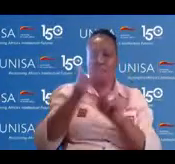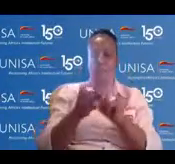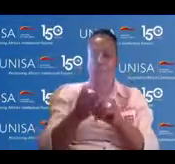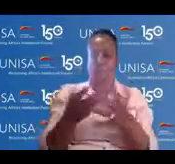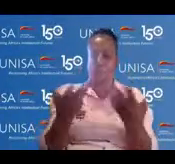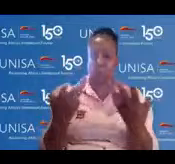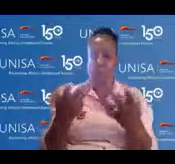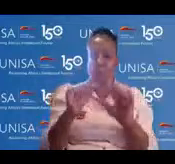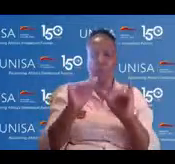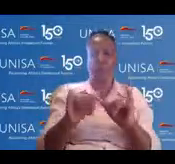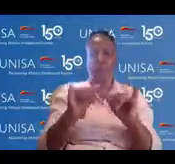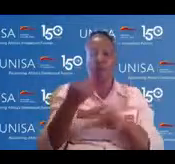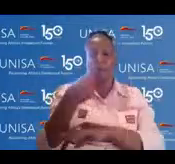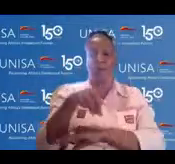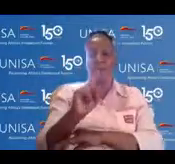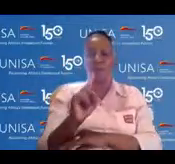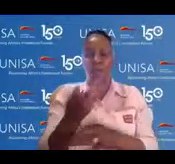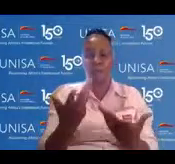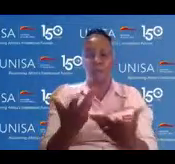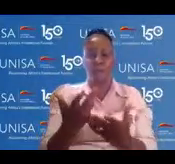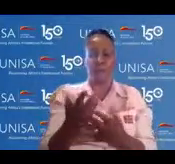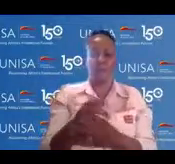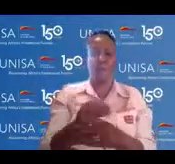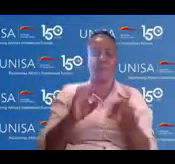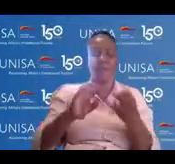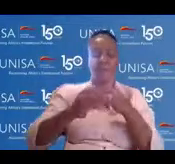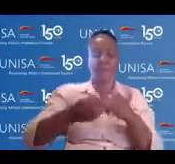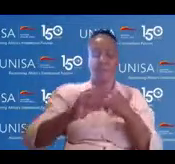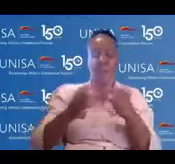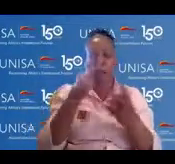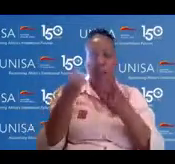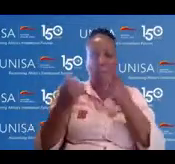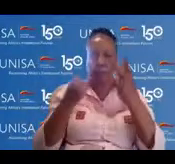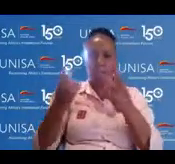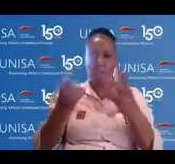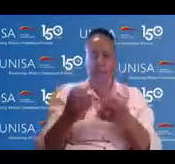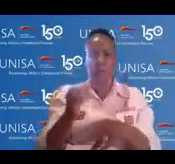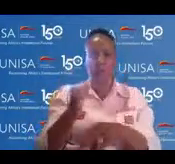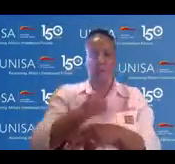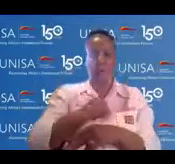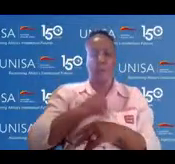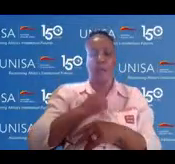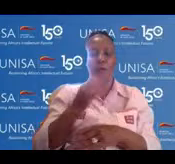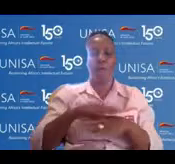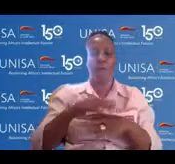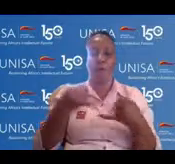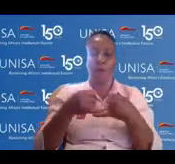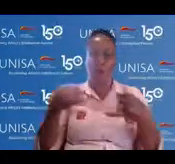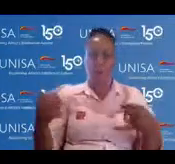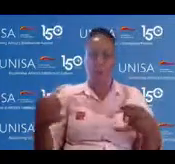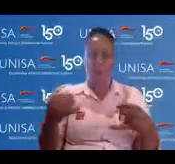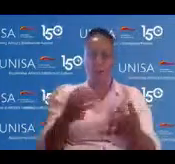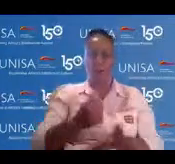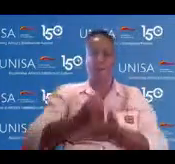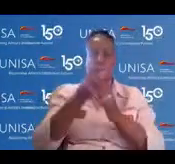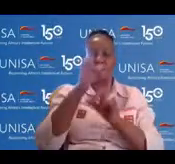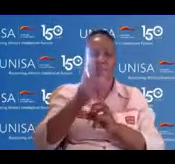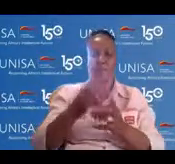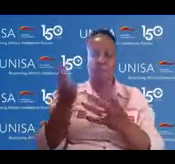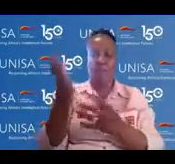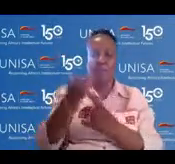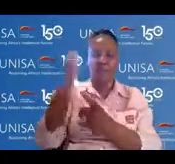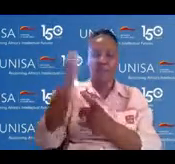waiting for? Give it a try and see how my online assistant chat can help you achieve academic